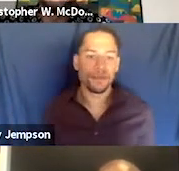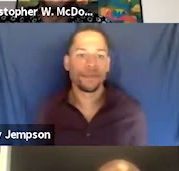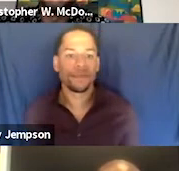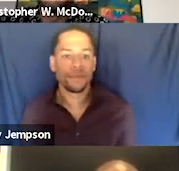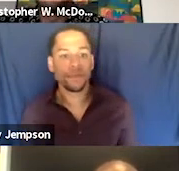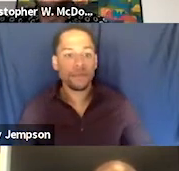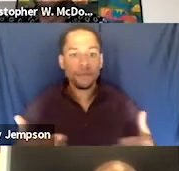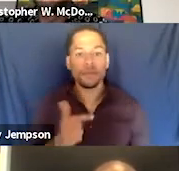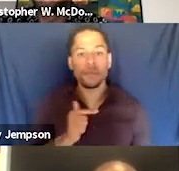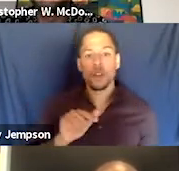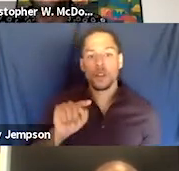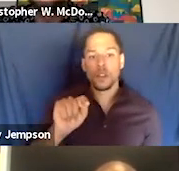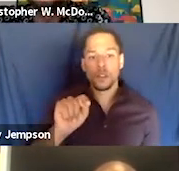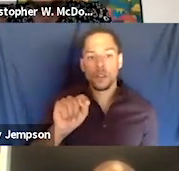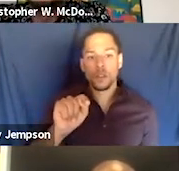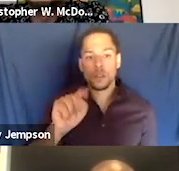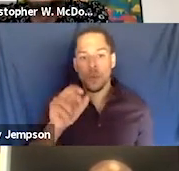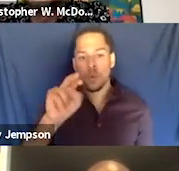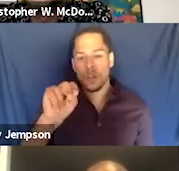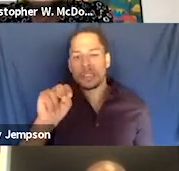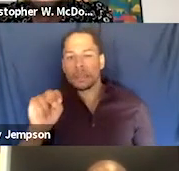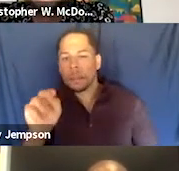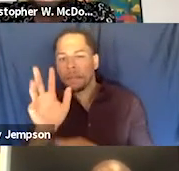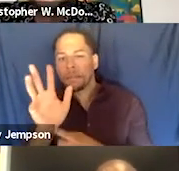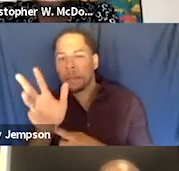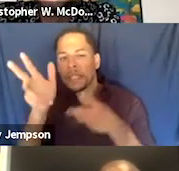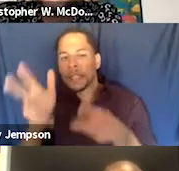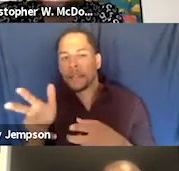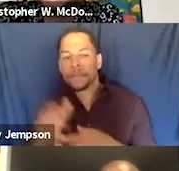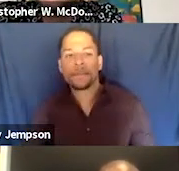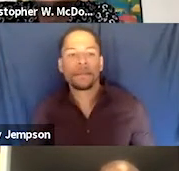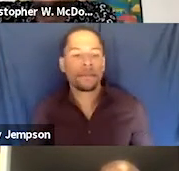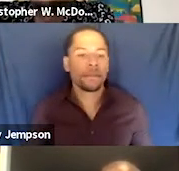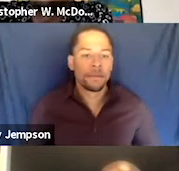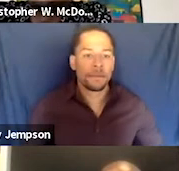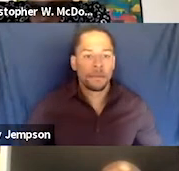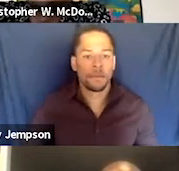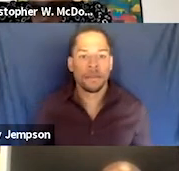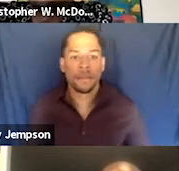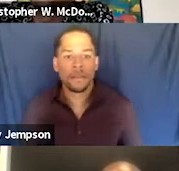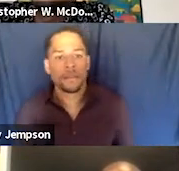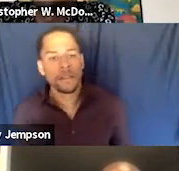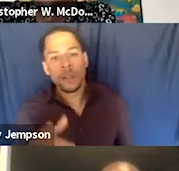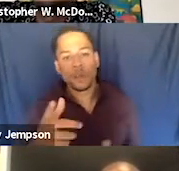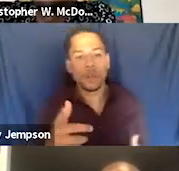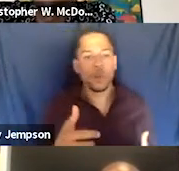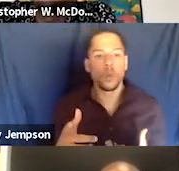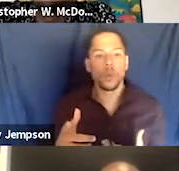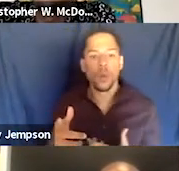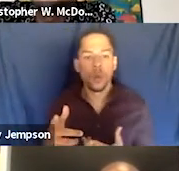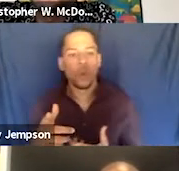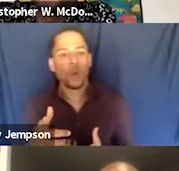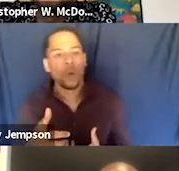All right, y'all, with a little bit of 5 minutes left, I'm gonna go ahead and just kind of take us into a little bit of thanks, please. That's how you unmute it, go